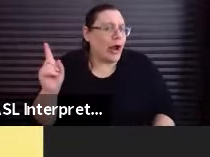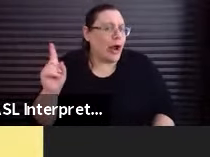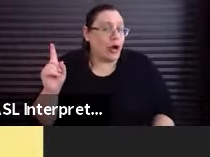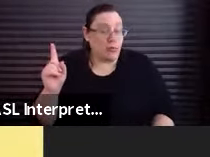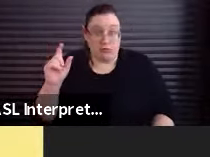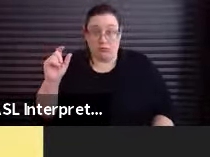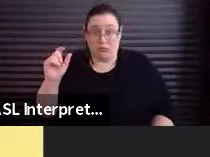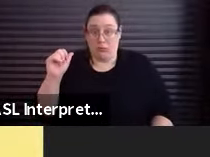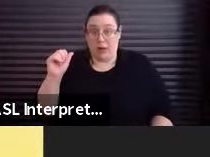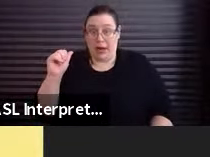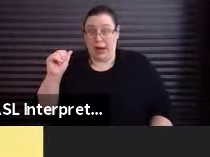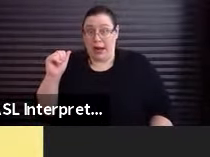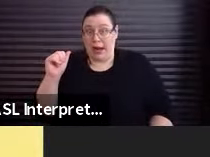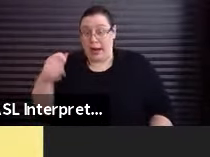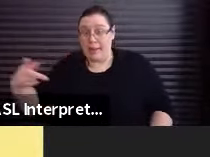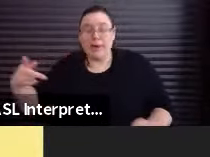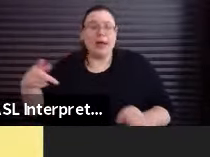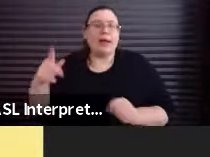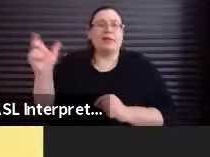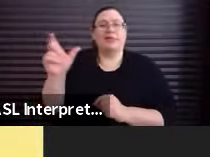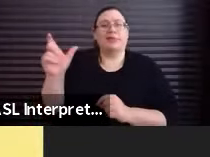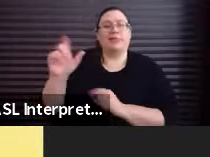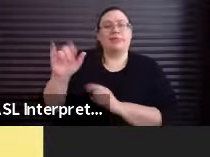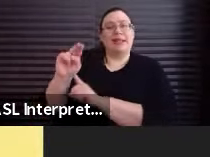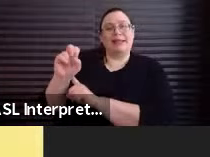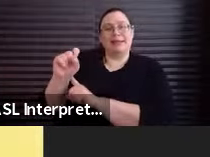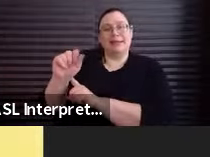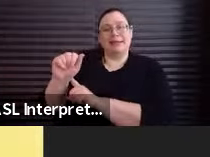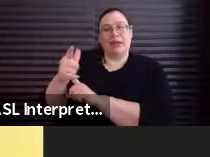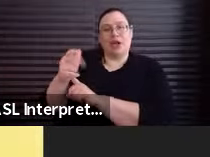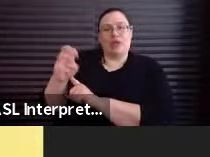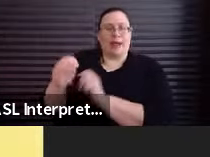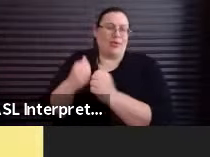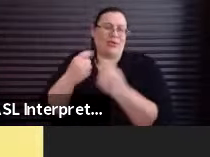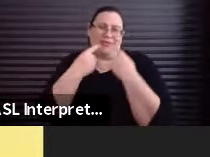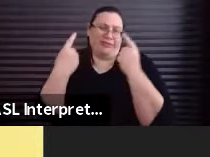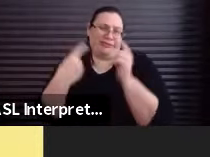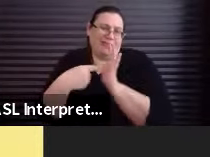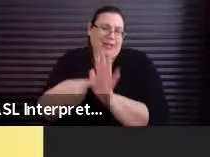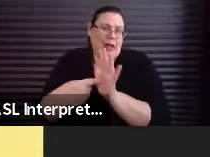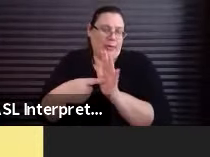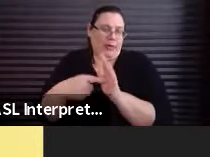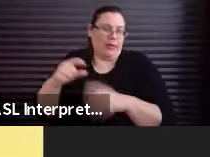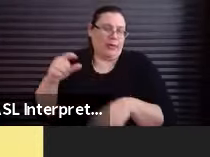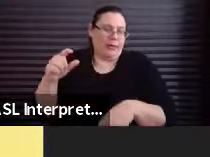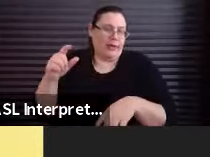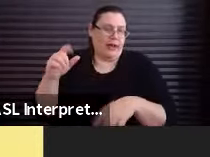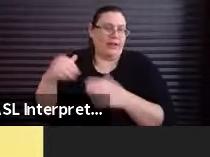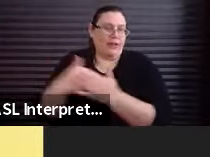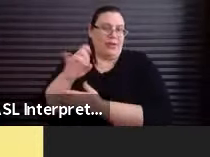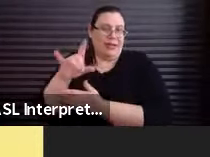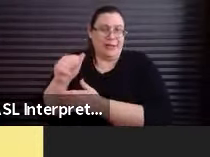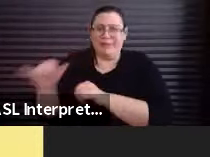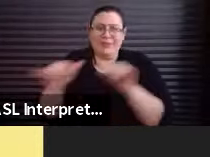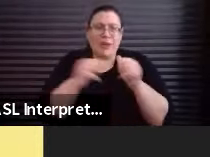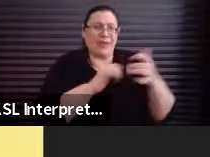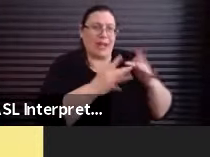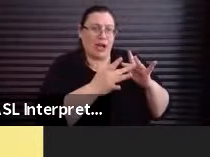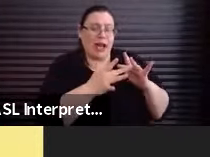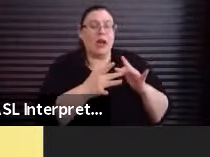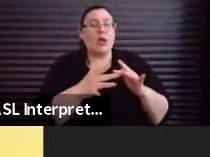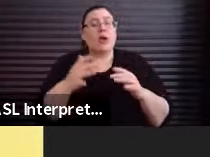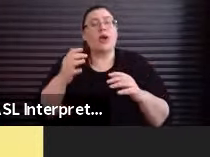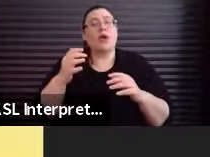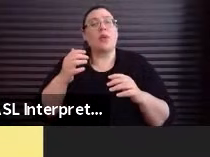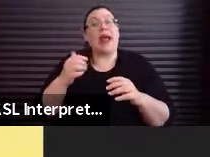So Instagram is the most common example of new media. And just like with the internet, there's made for and move